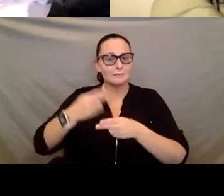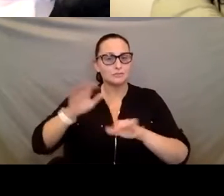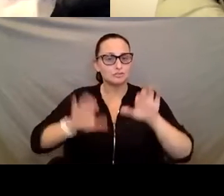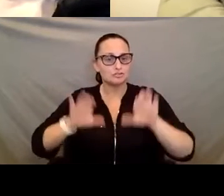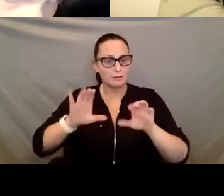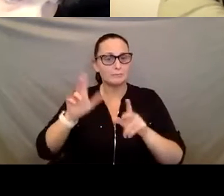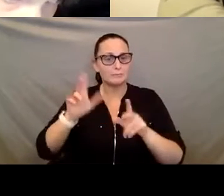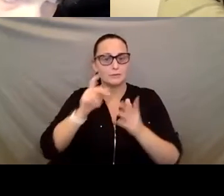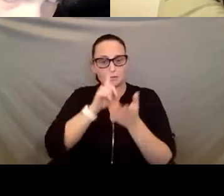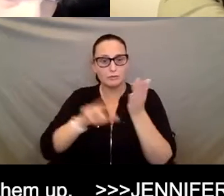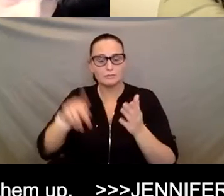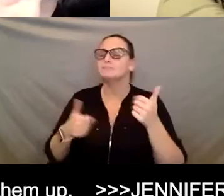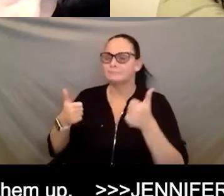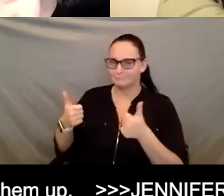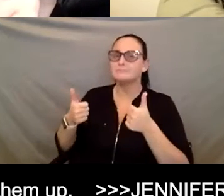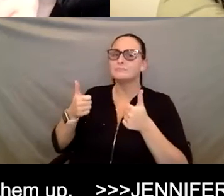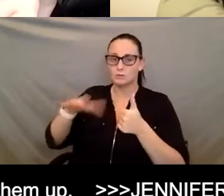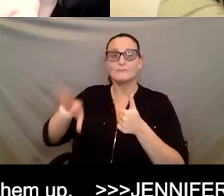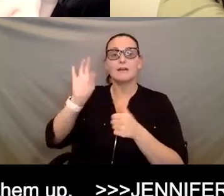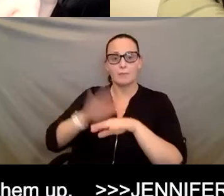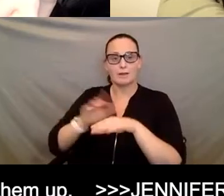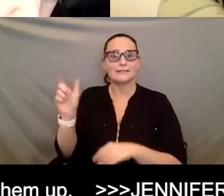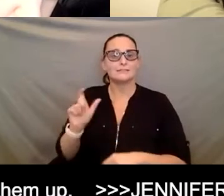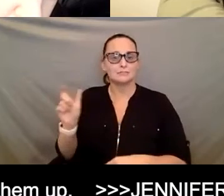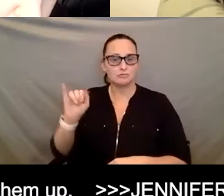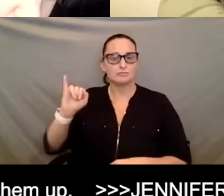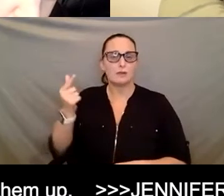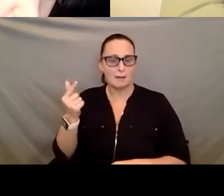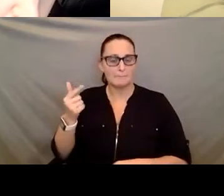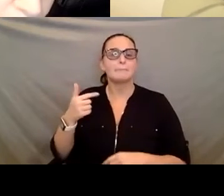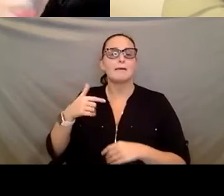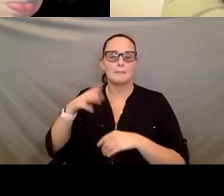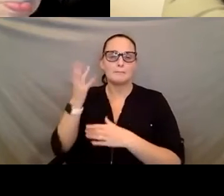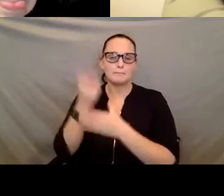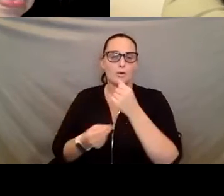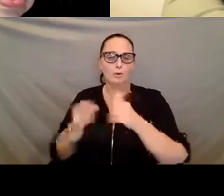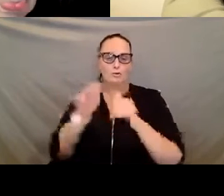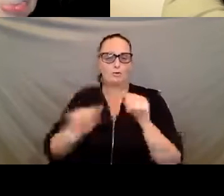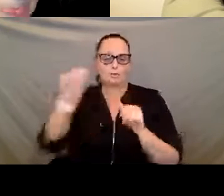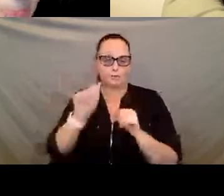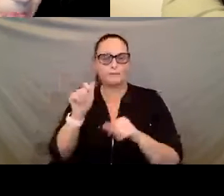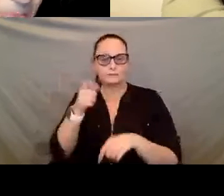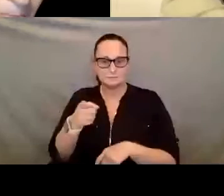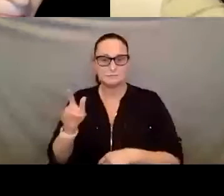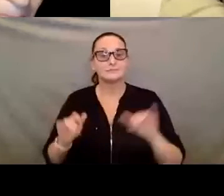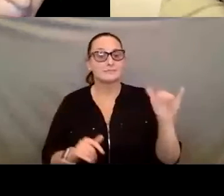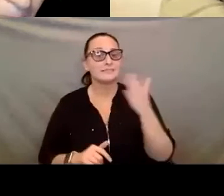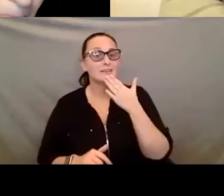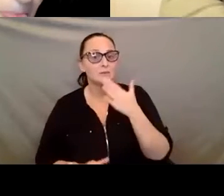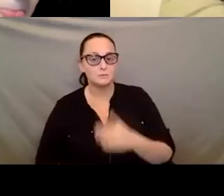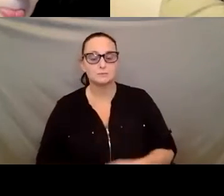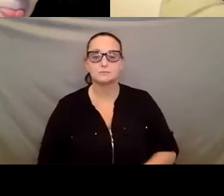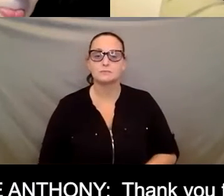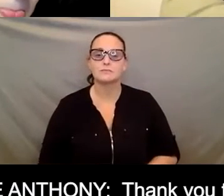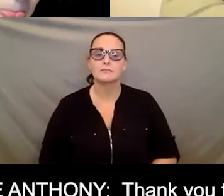just so people can look them up? Absolutely. You can find them on Instagram, and I put both of their handles in the chat right now. Perfect. Thank you so much.